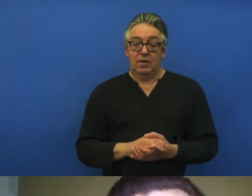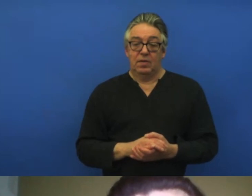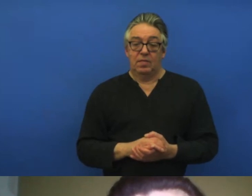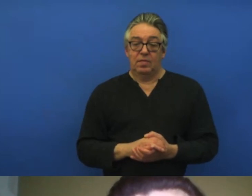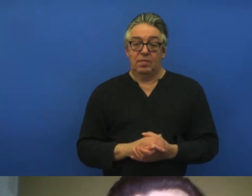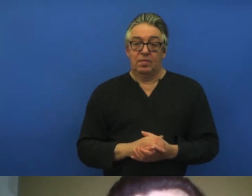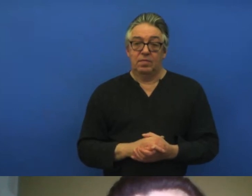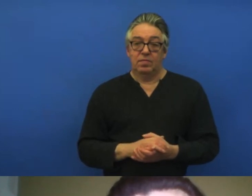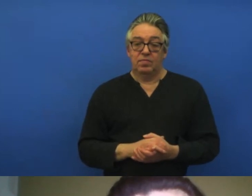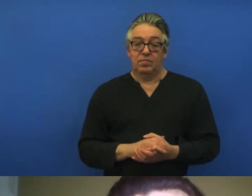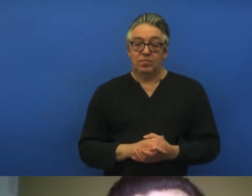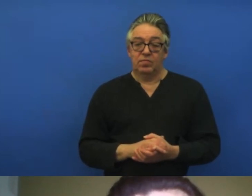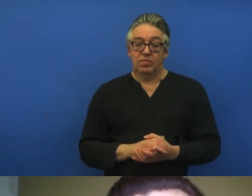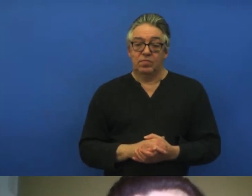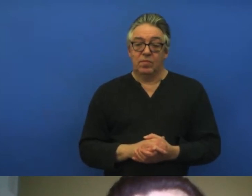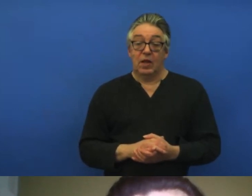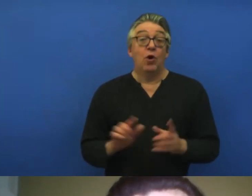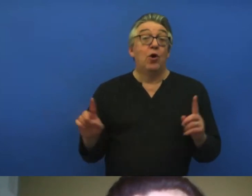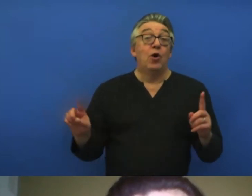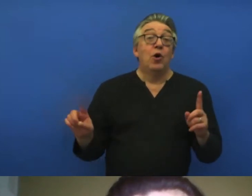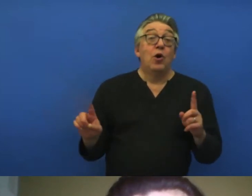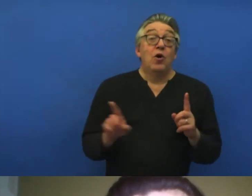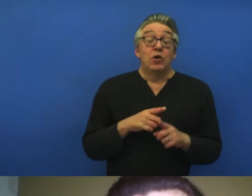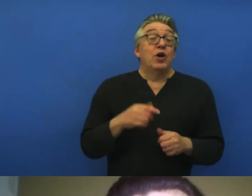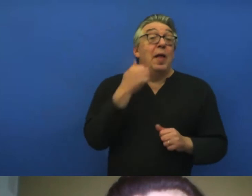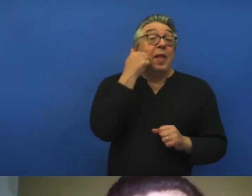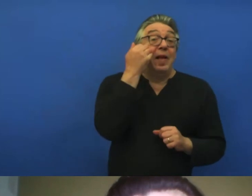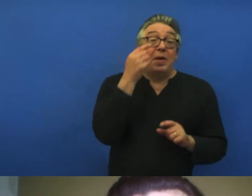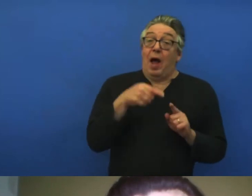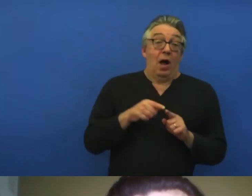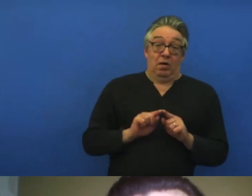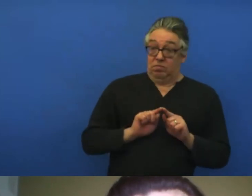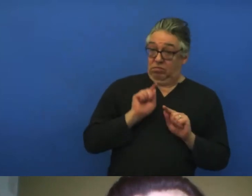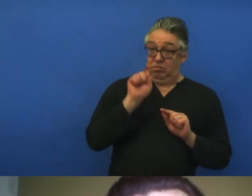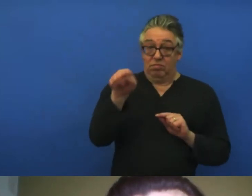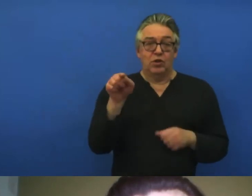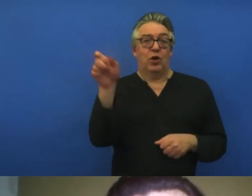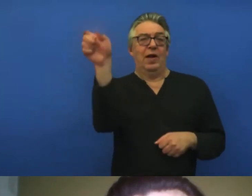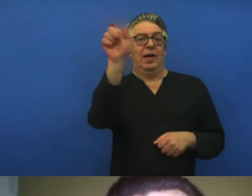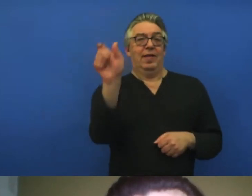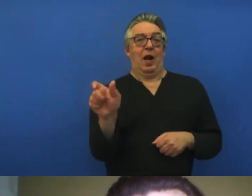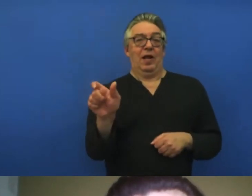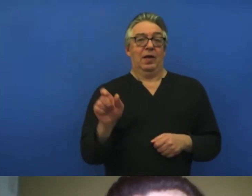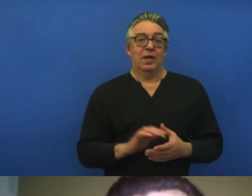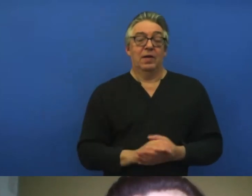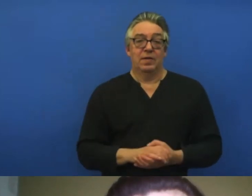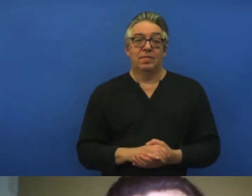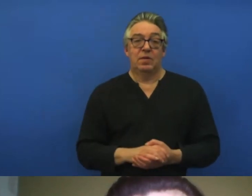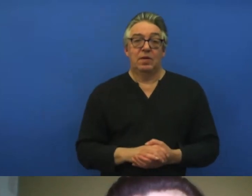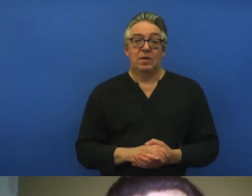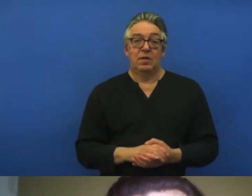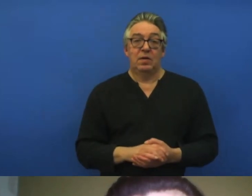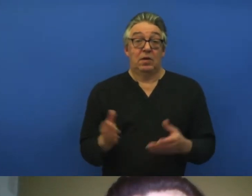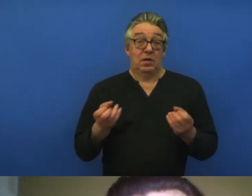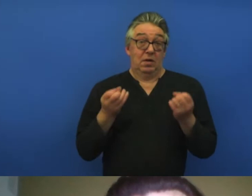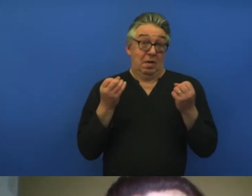So I started seeking this opportunity, but I would be often met with rejection.